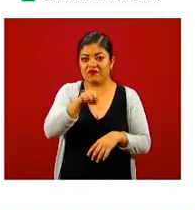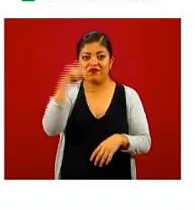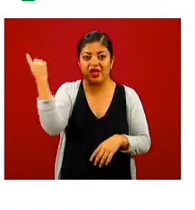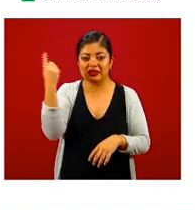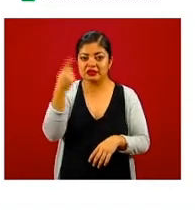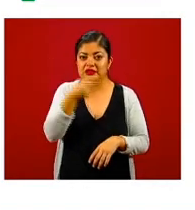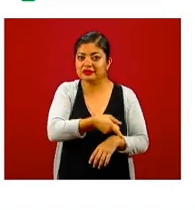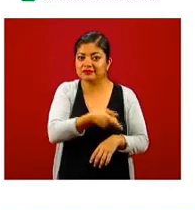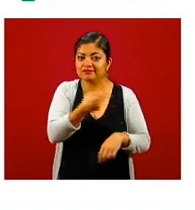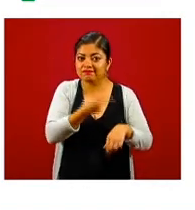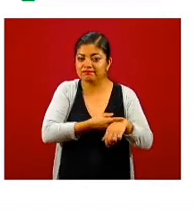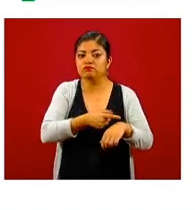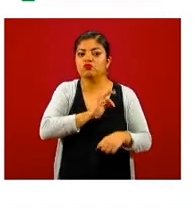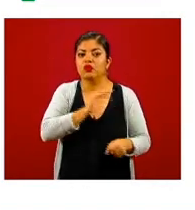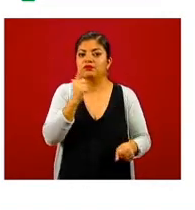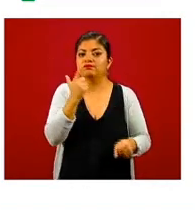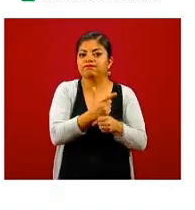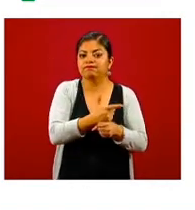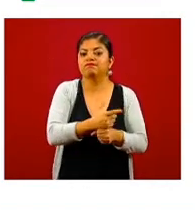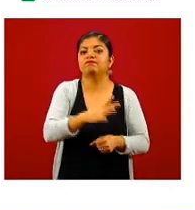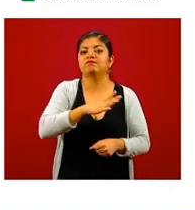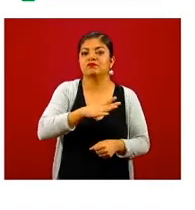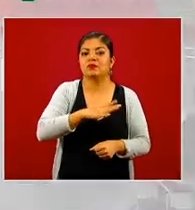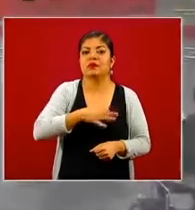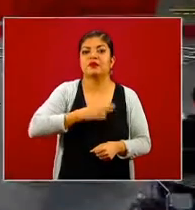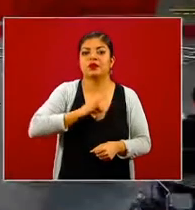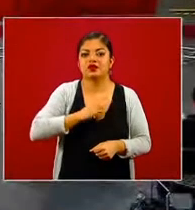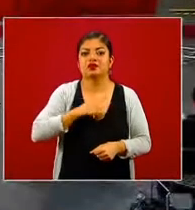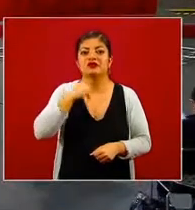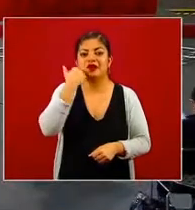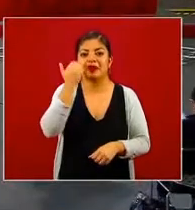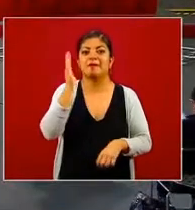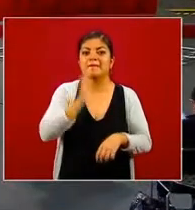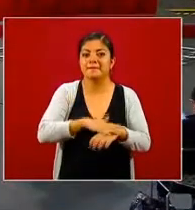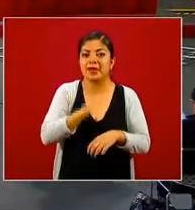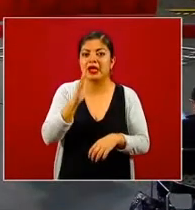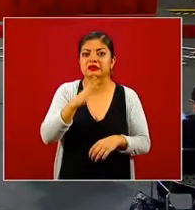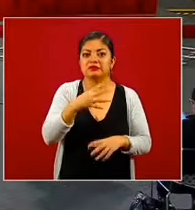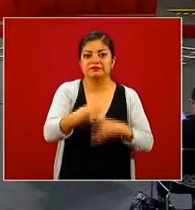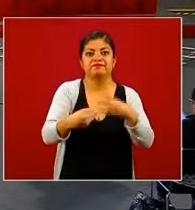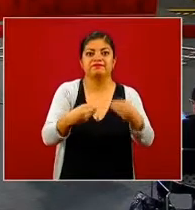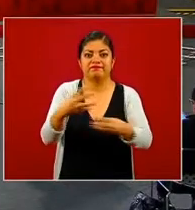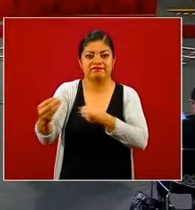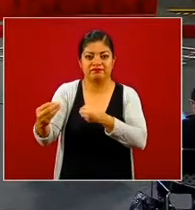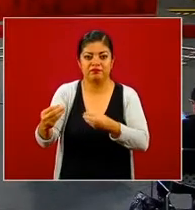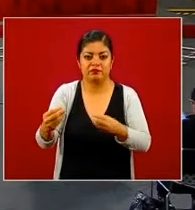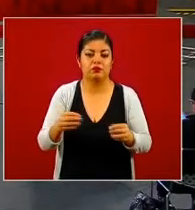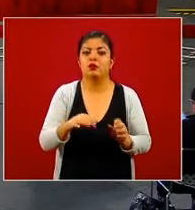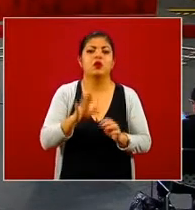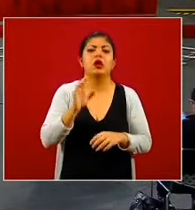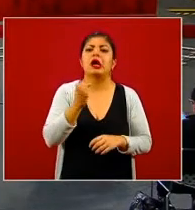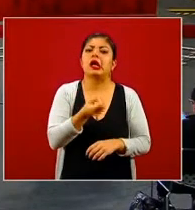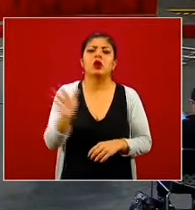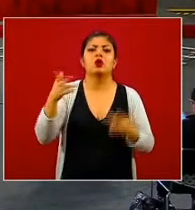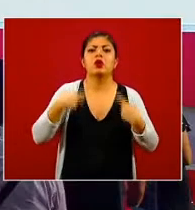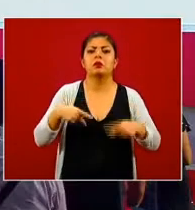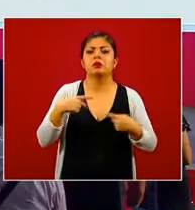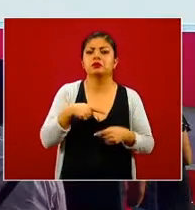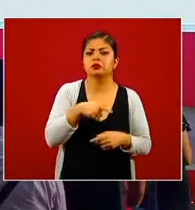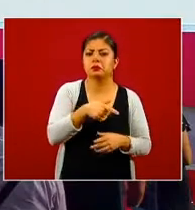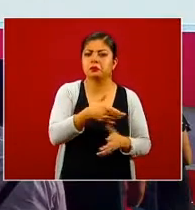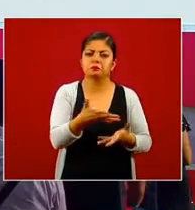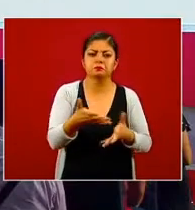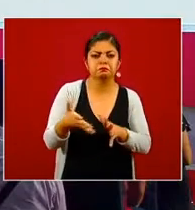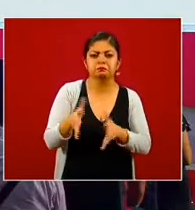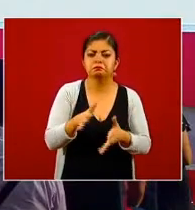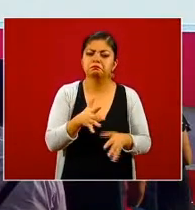is we take a sample and try to find whether there is COVID present in these